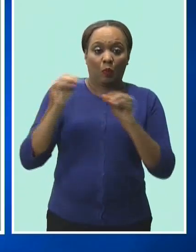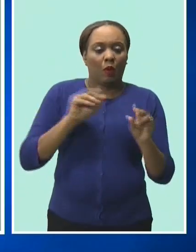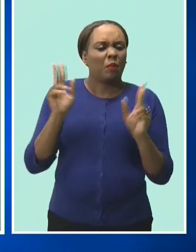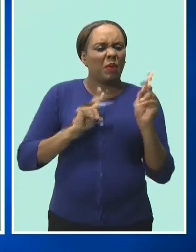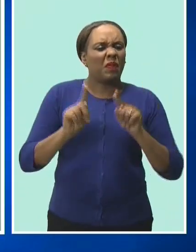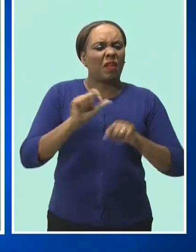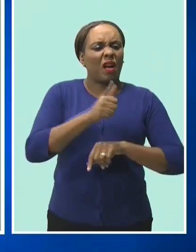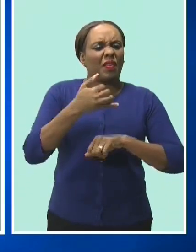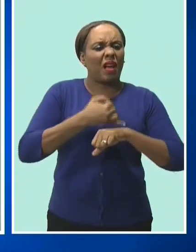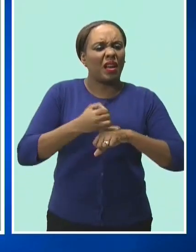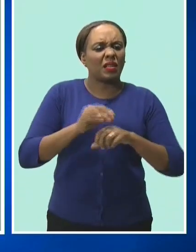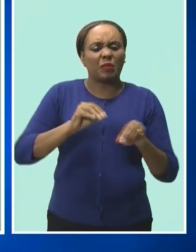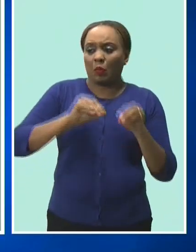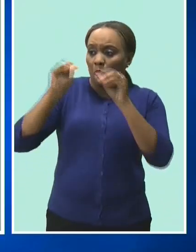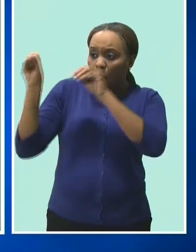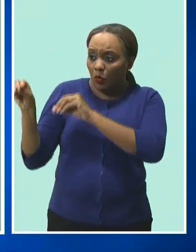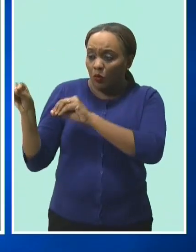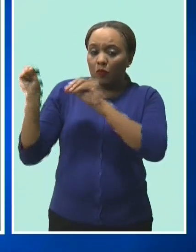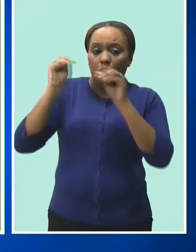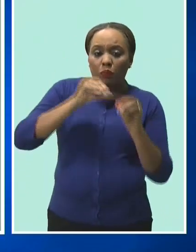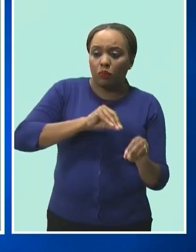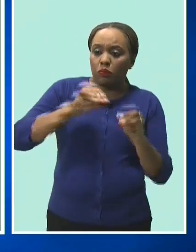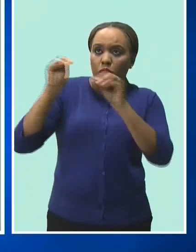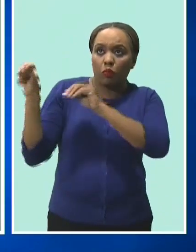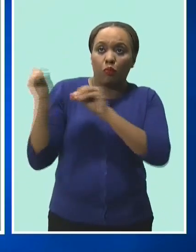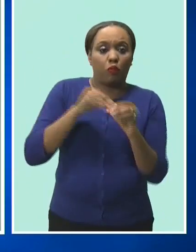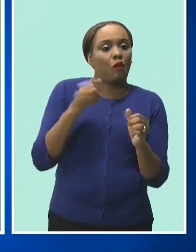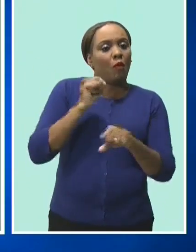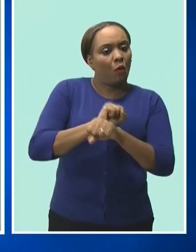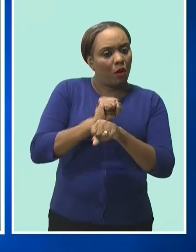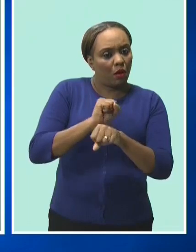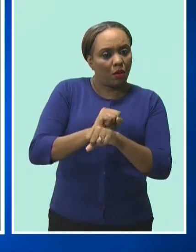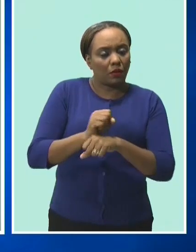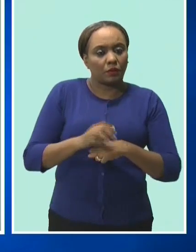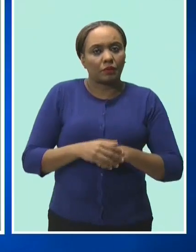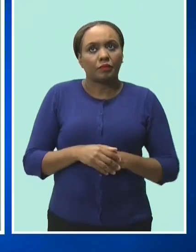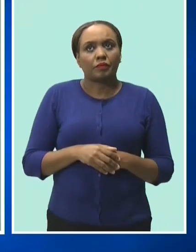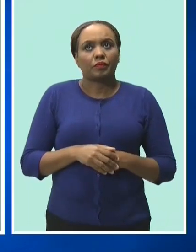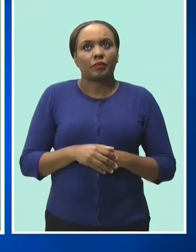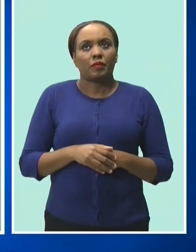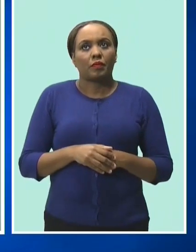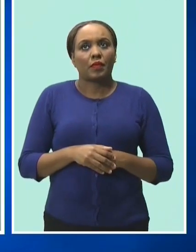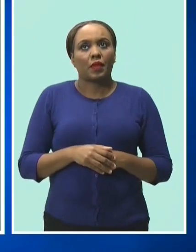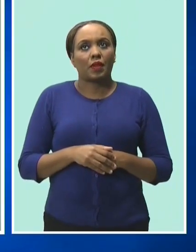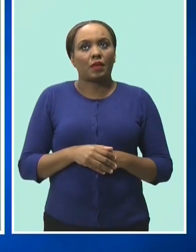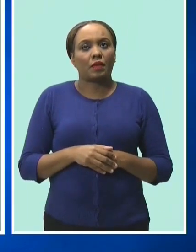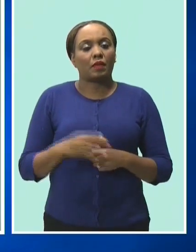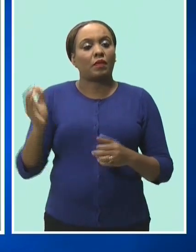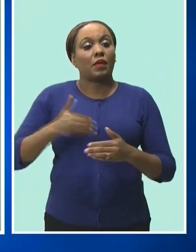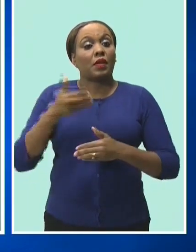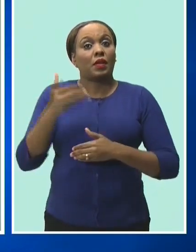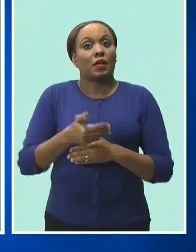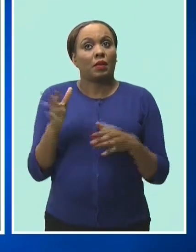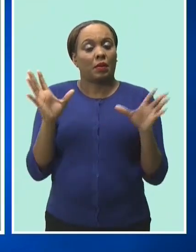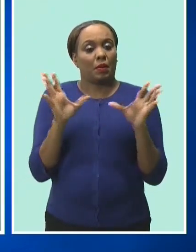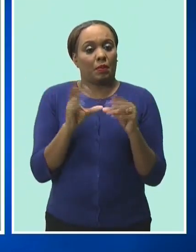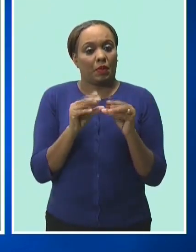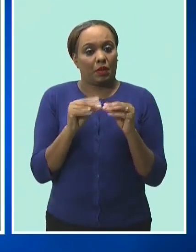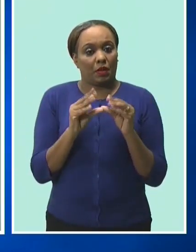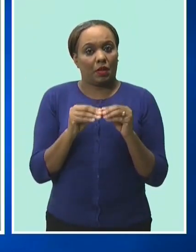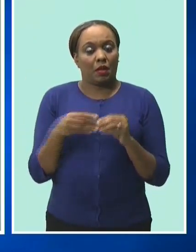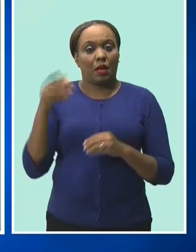Therefore, we anticipate that a report will come to the next heads of government meeting that will review those